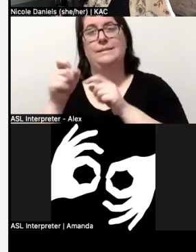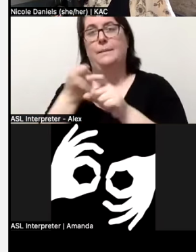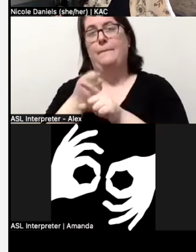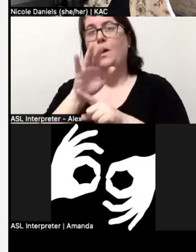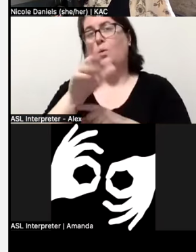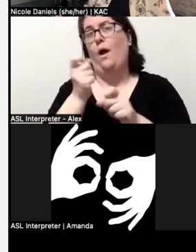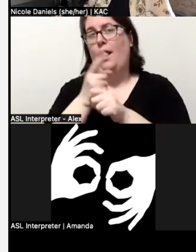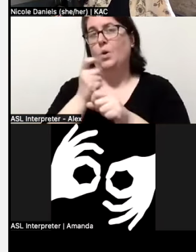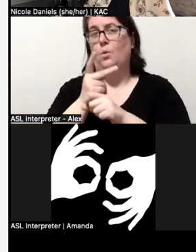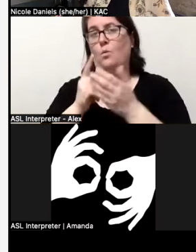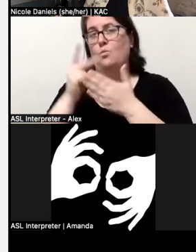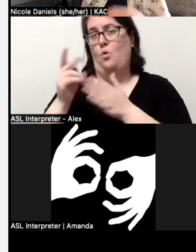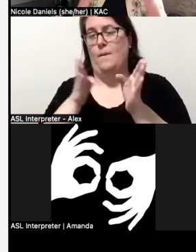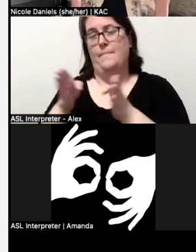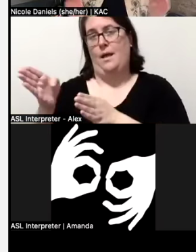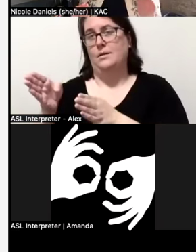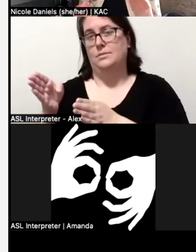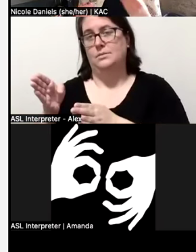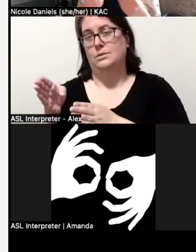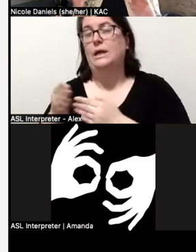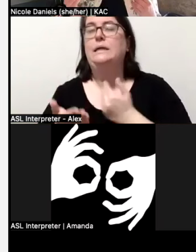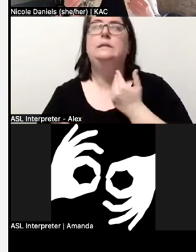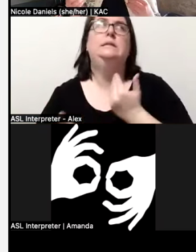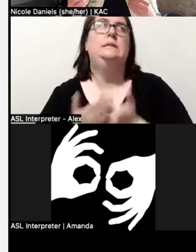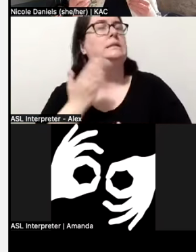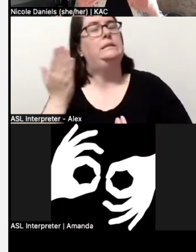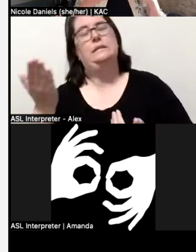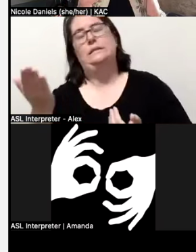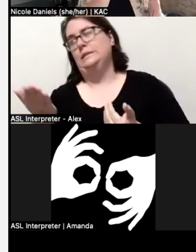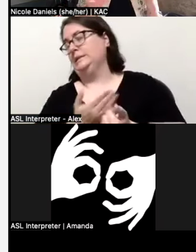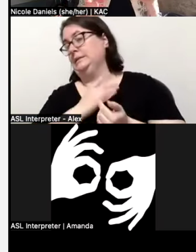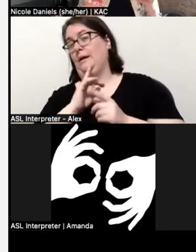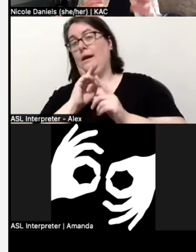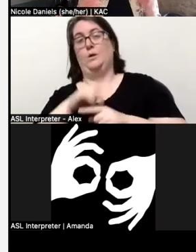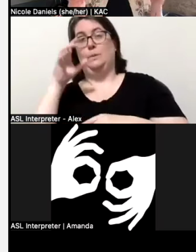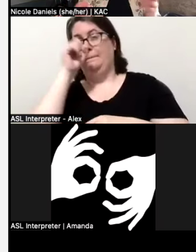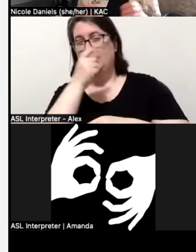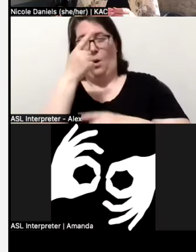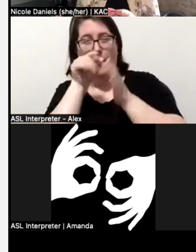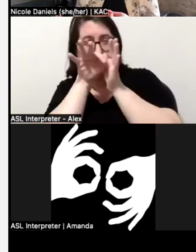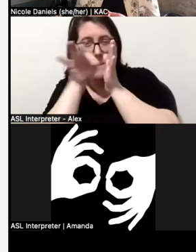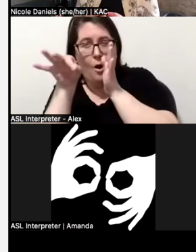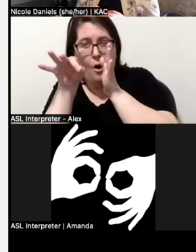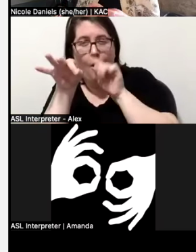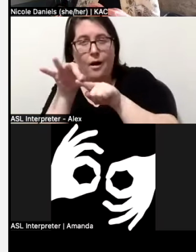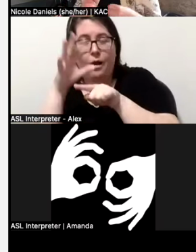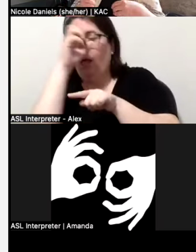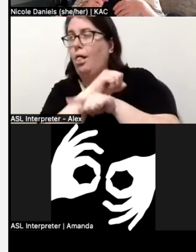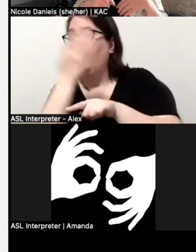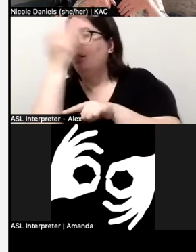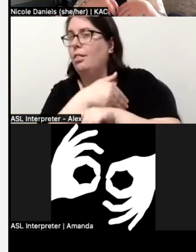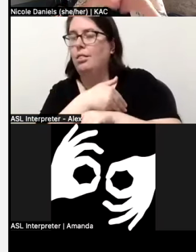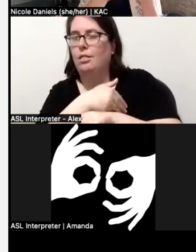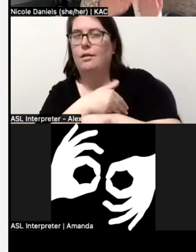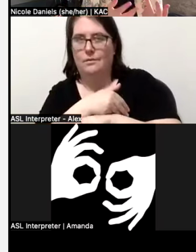or organizational plans. It would be very easy to miss a part of that question and to say, this is